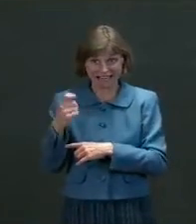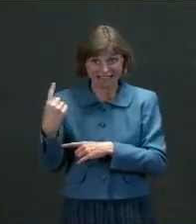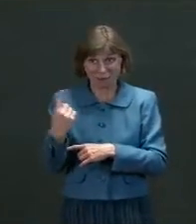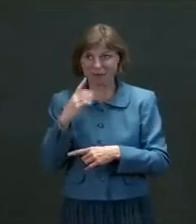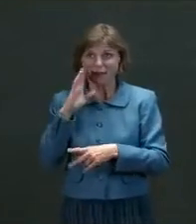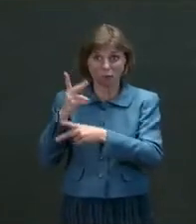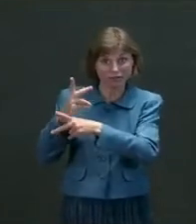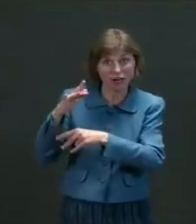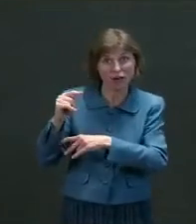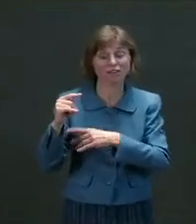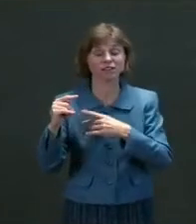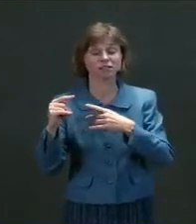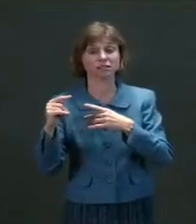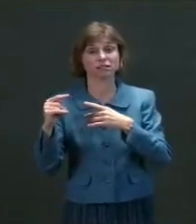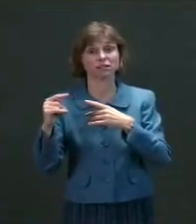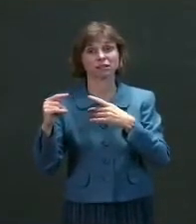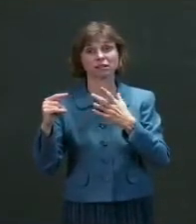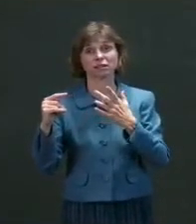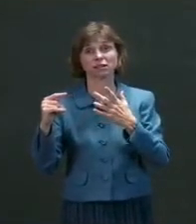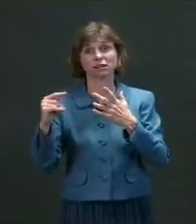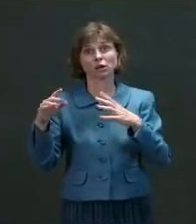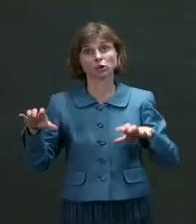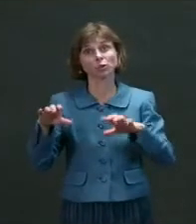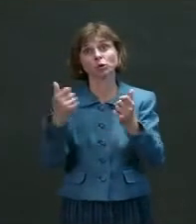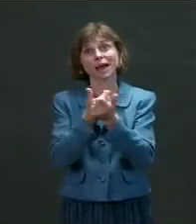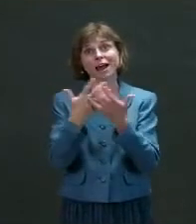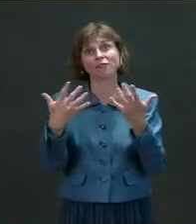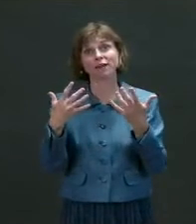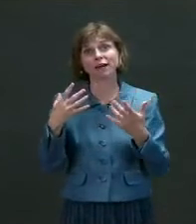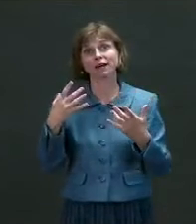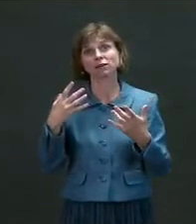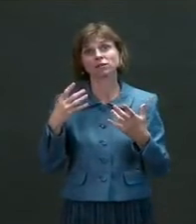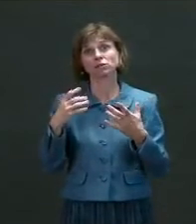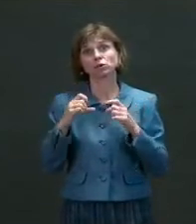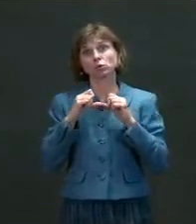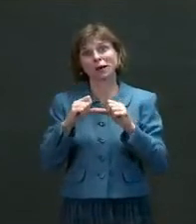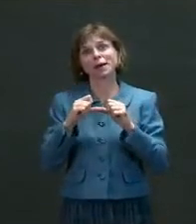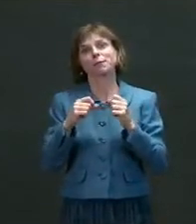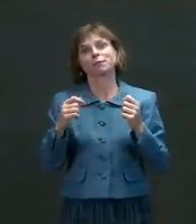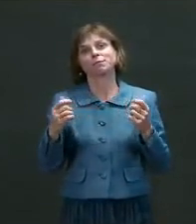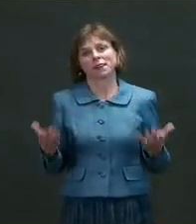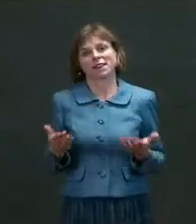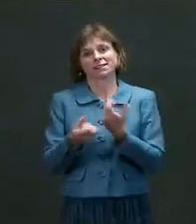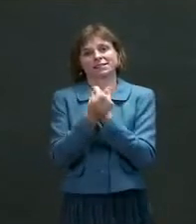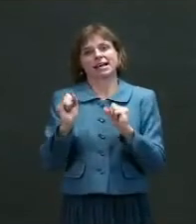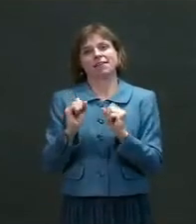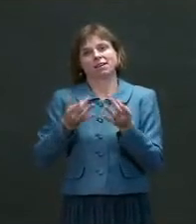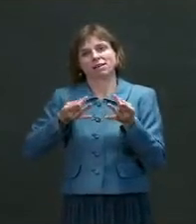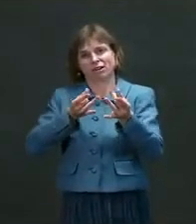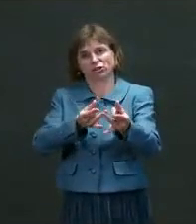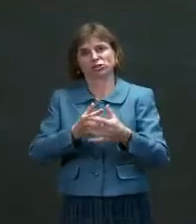I'm trying to do everything to make this safe and efficient. So,